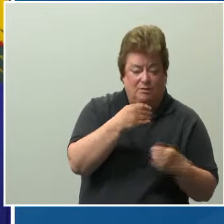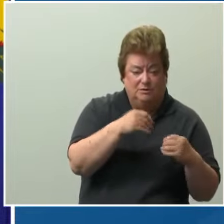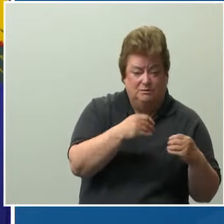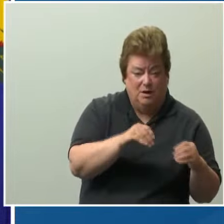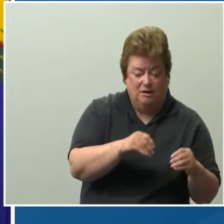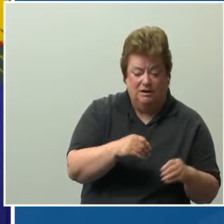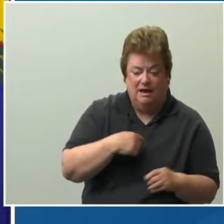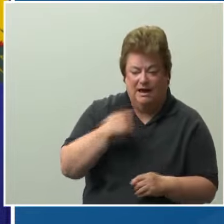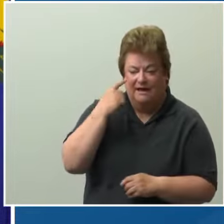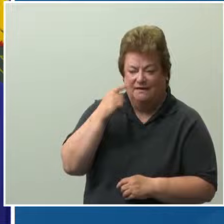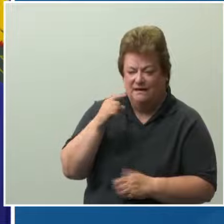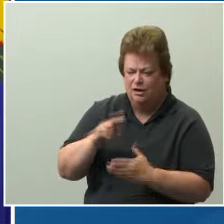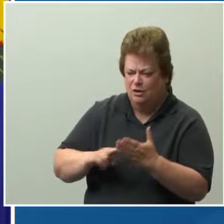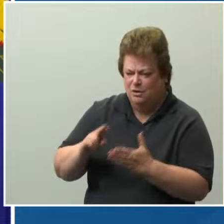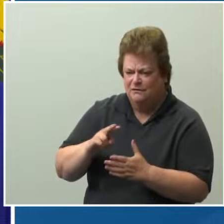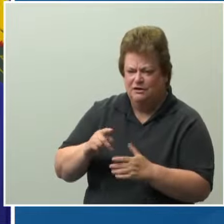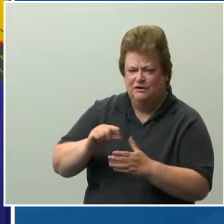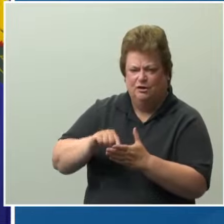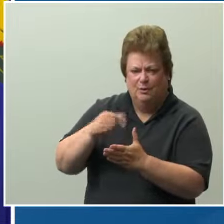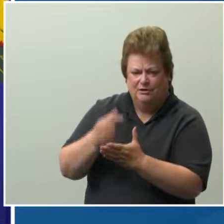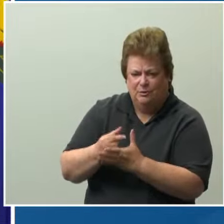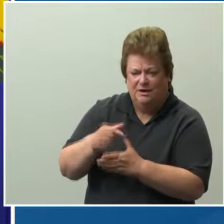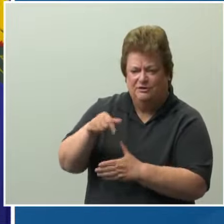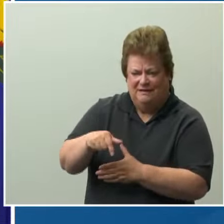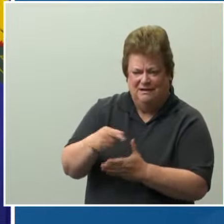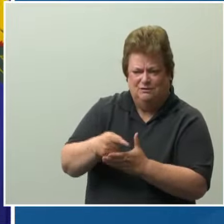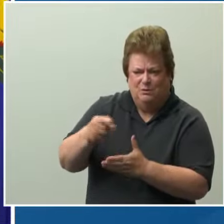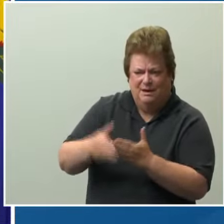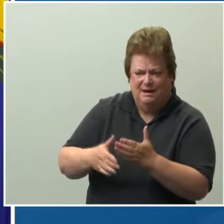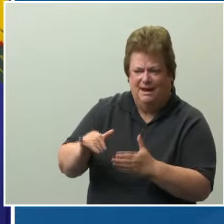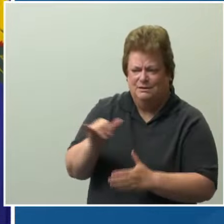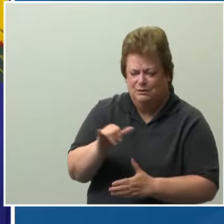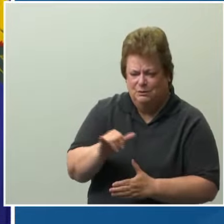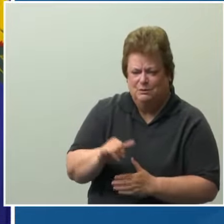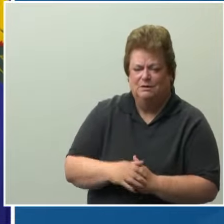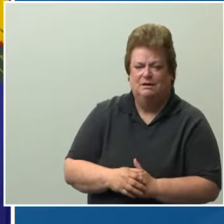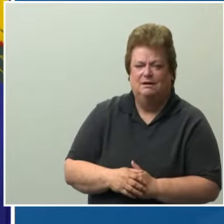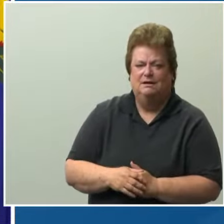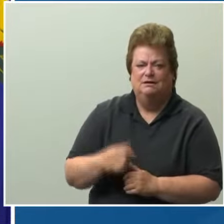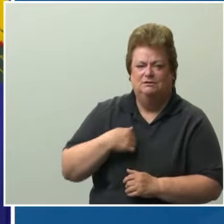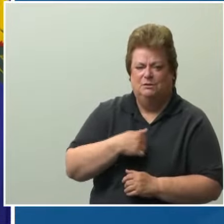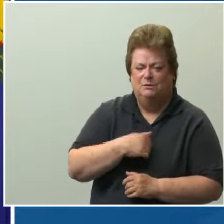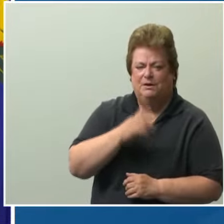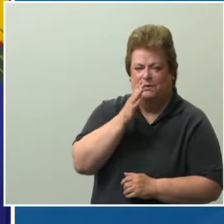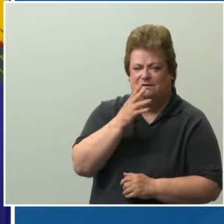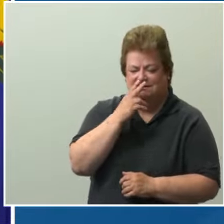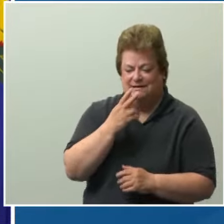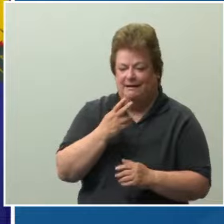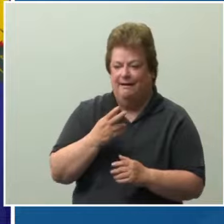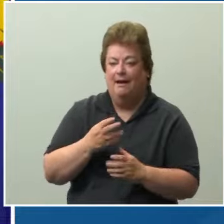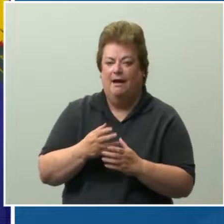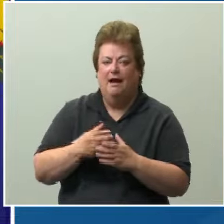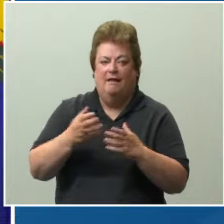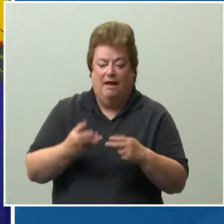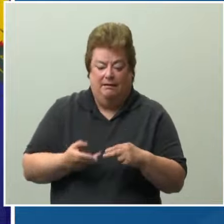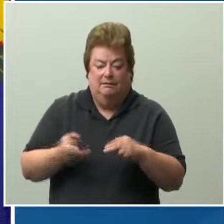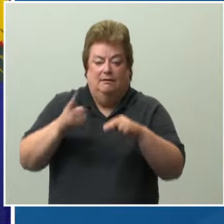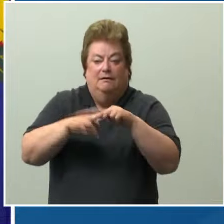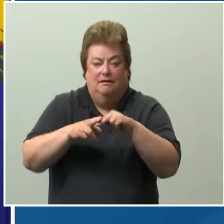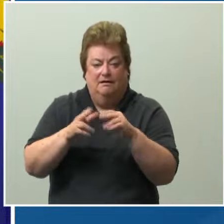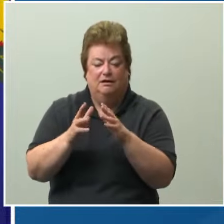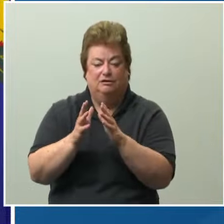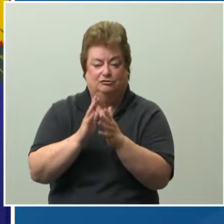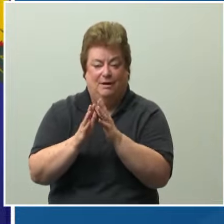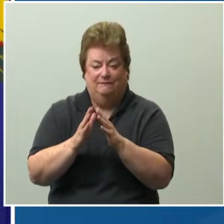the university's graduation is also this weekend. So we're going to see an extreme increase of traffic throughout the